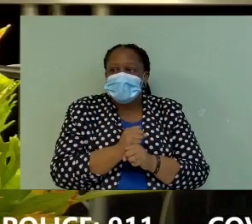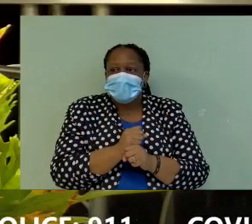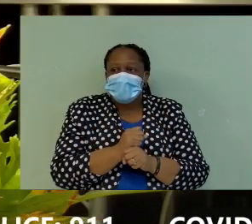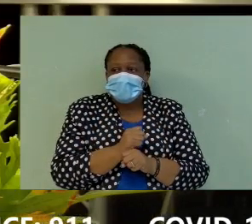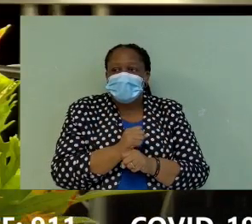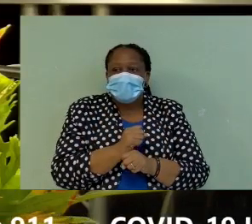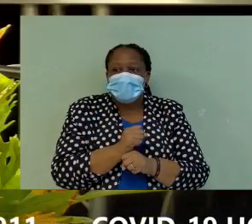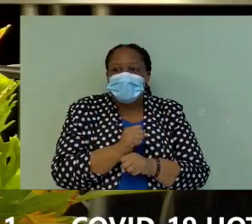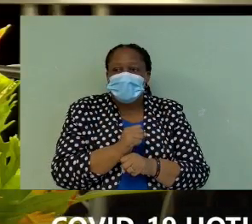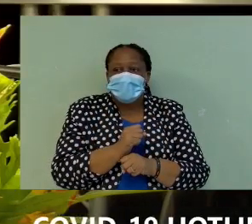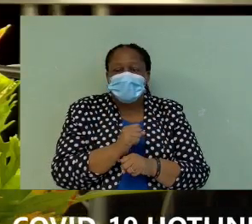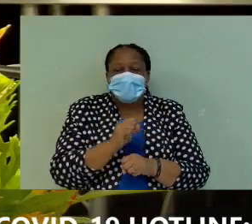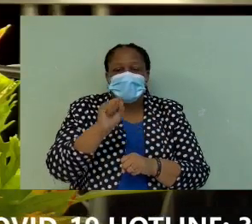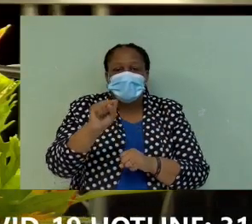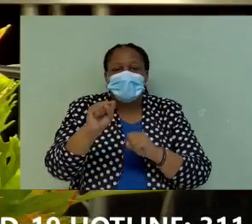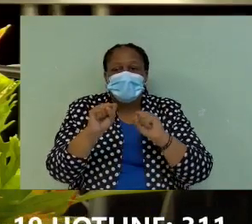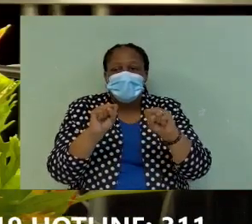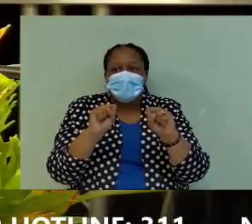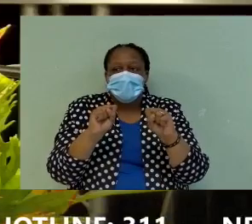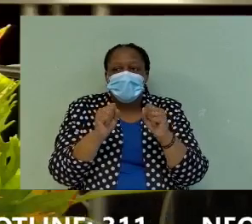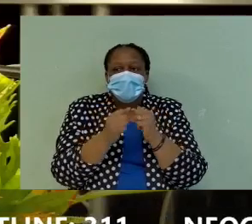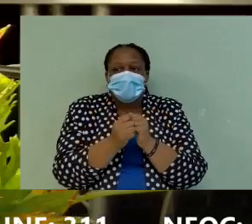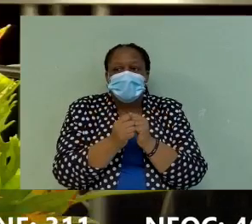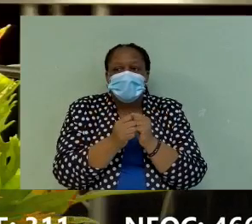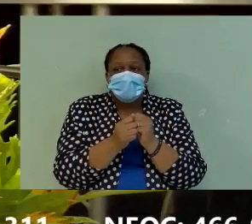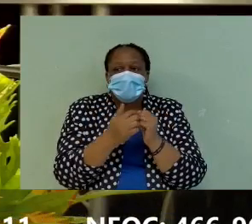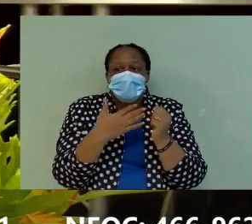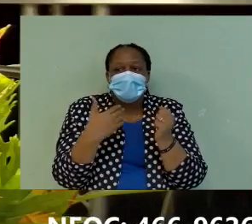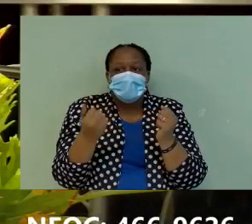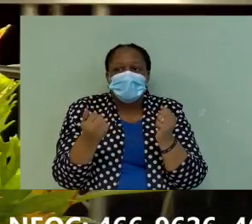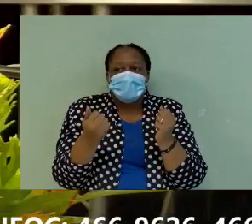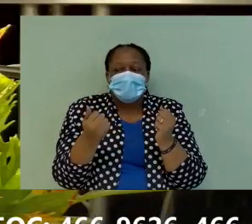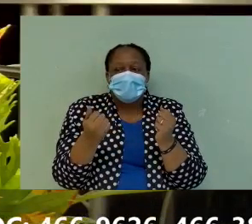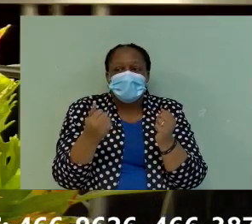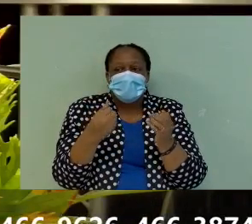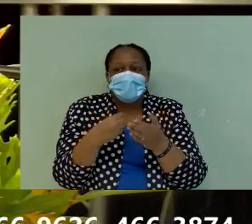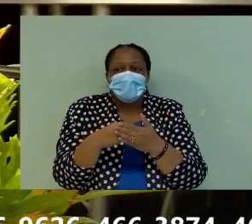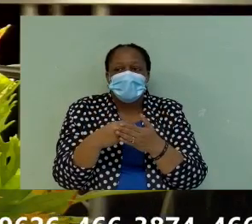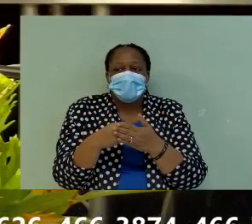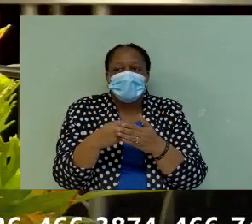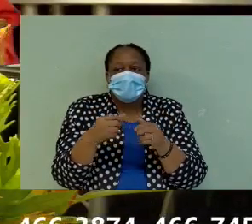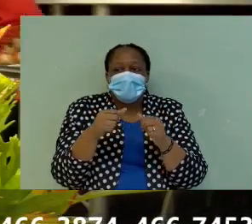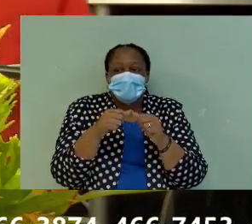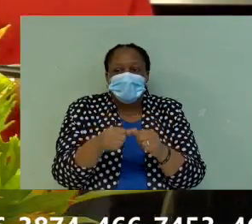$3,000? Can you still apply for the poverty alleviation program?